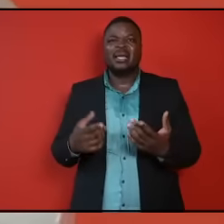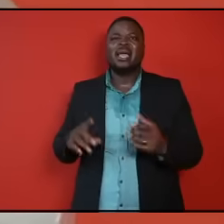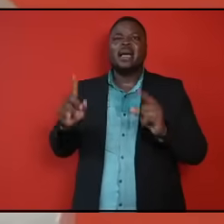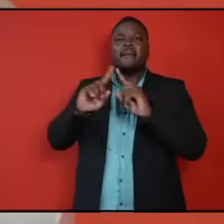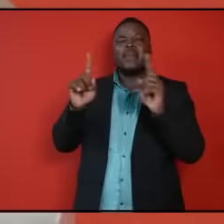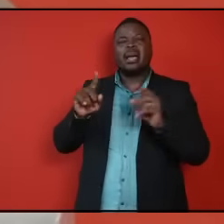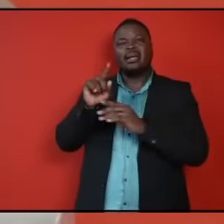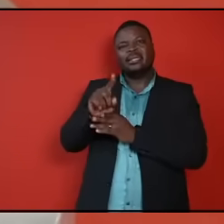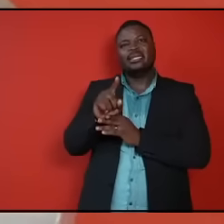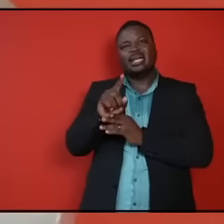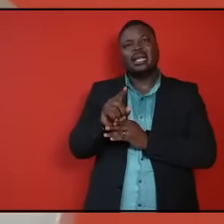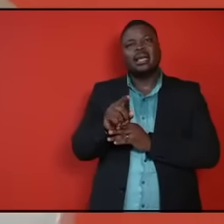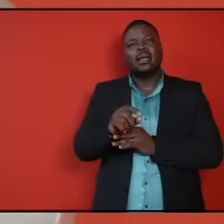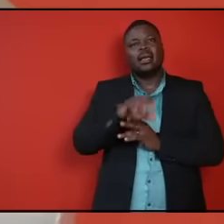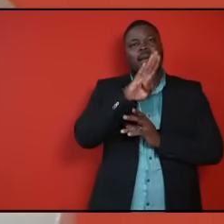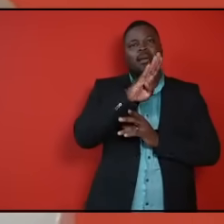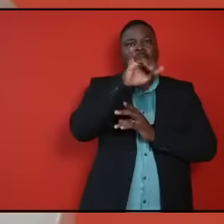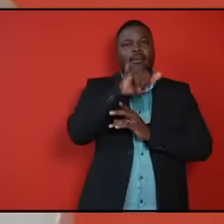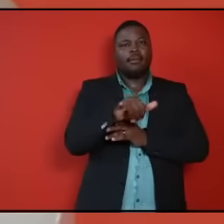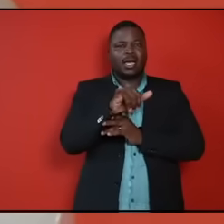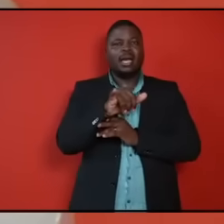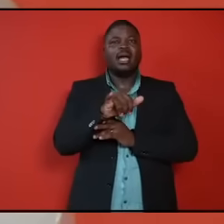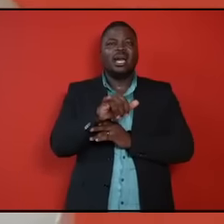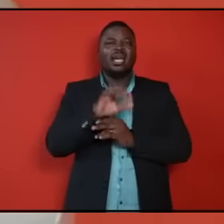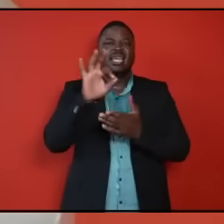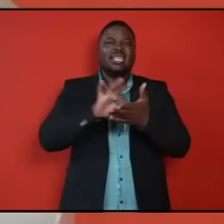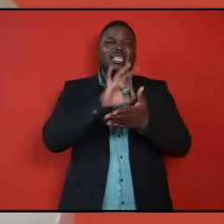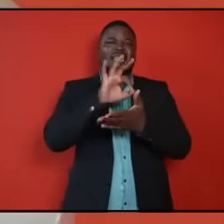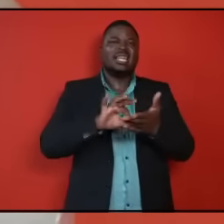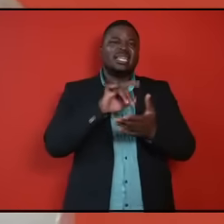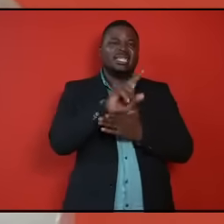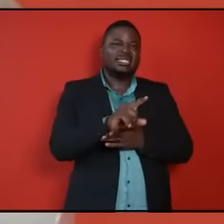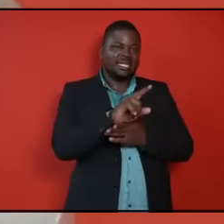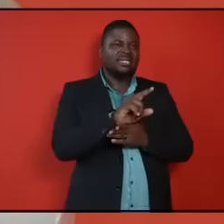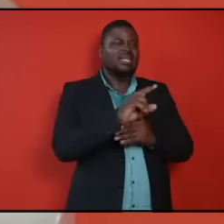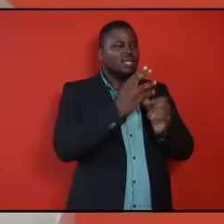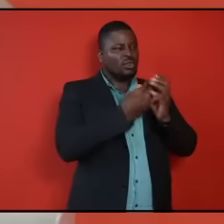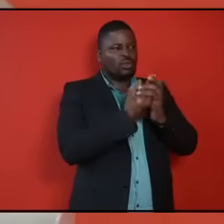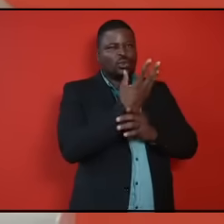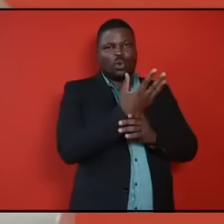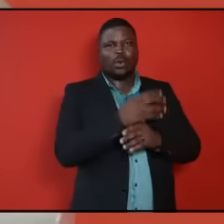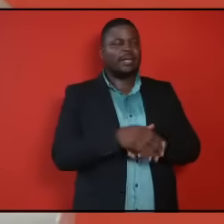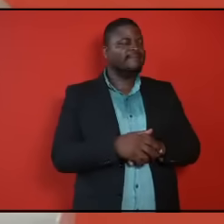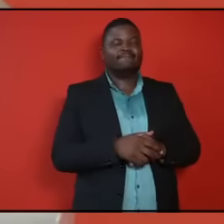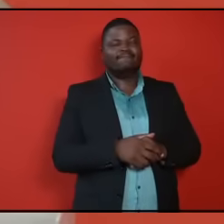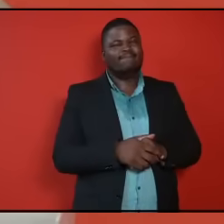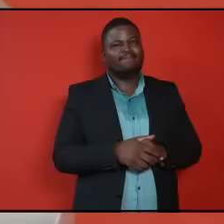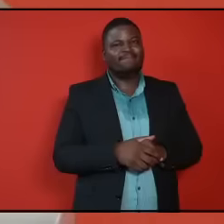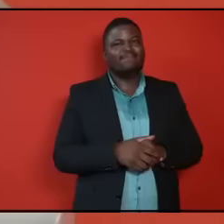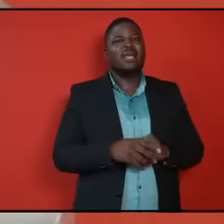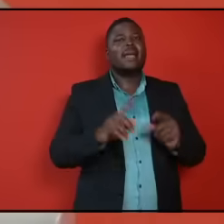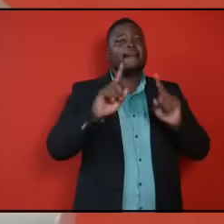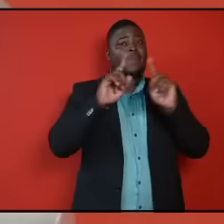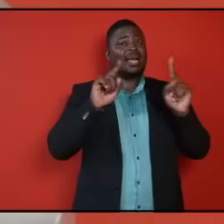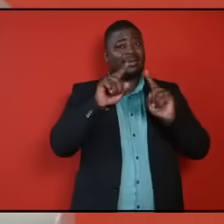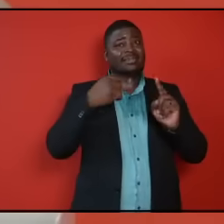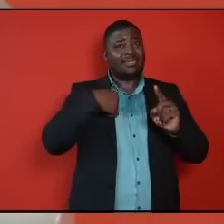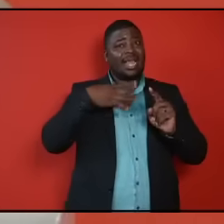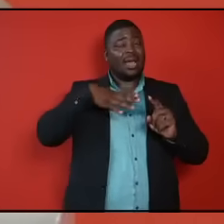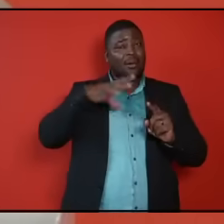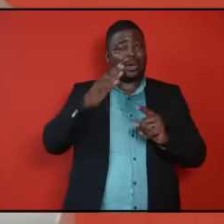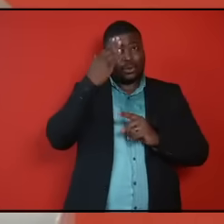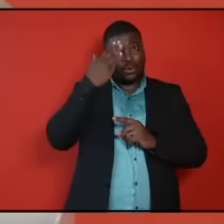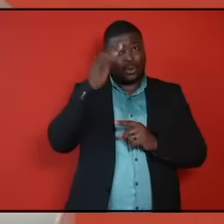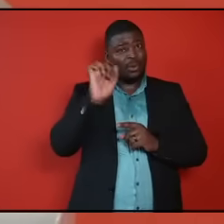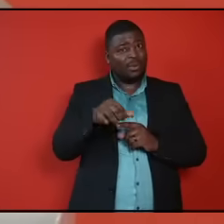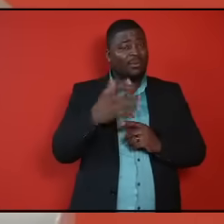that the MK is growing. You will tell me after this press conference. I need that tip, because